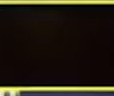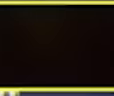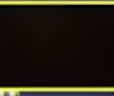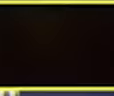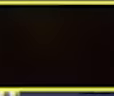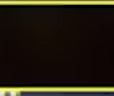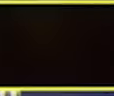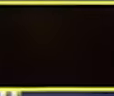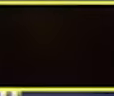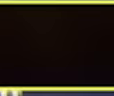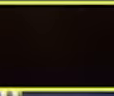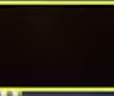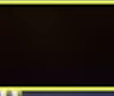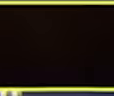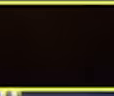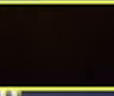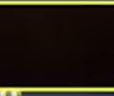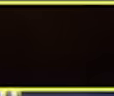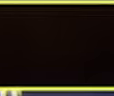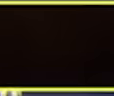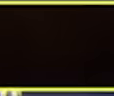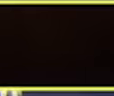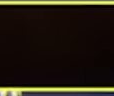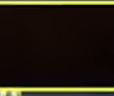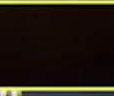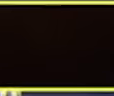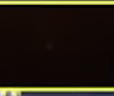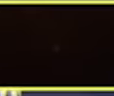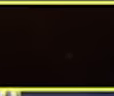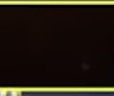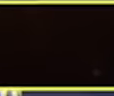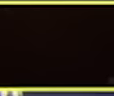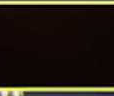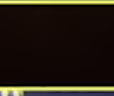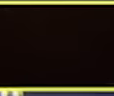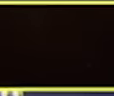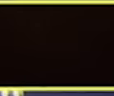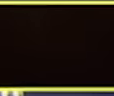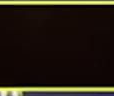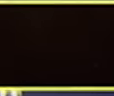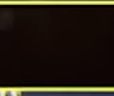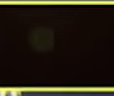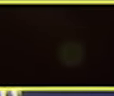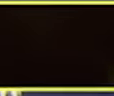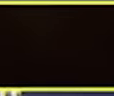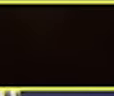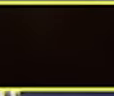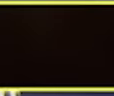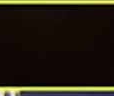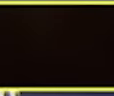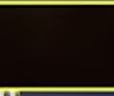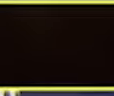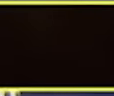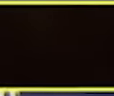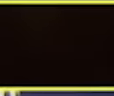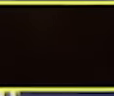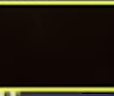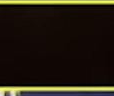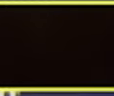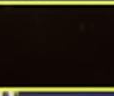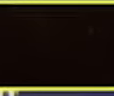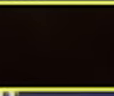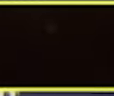thing? The thief, Satan himself. The Bible says, be sober. Then it says, be